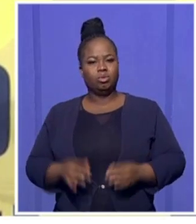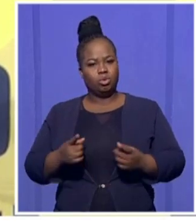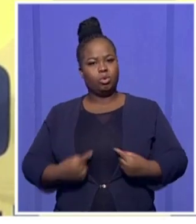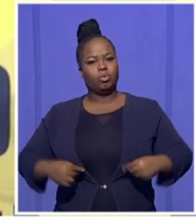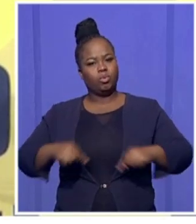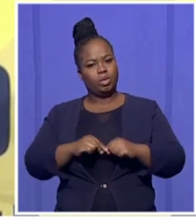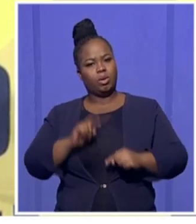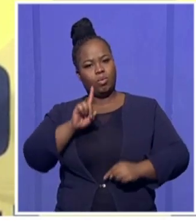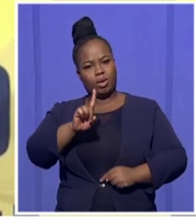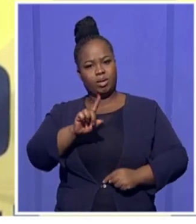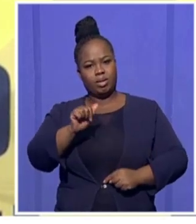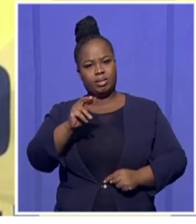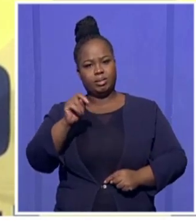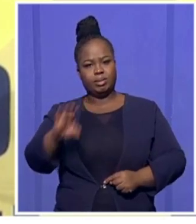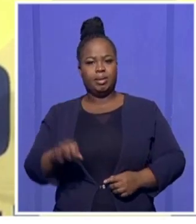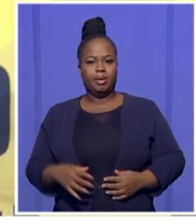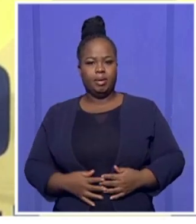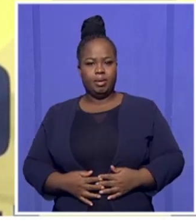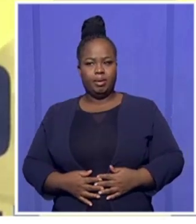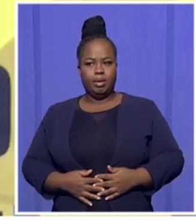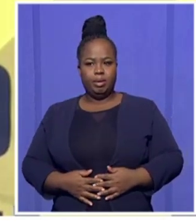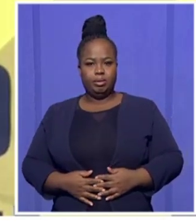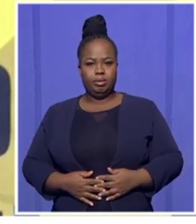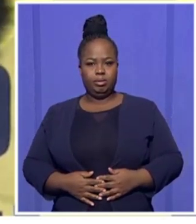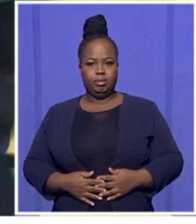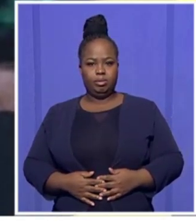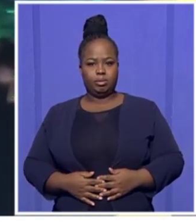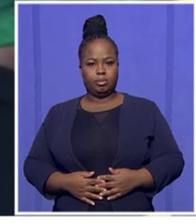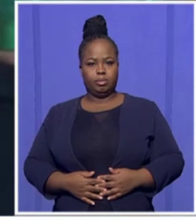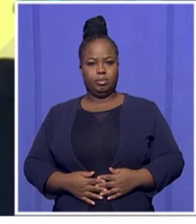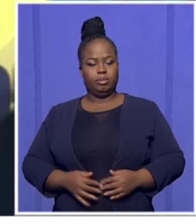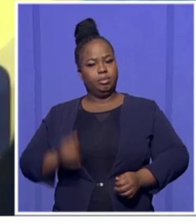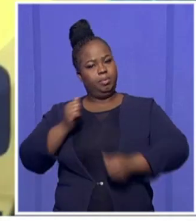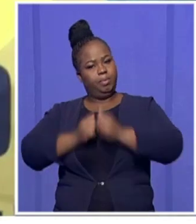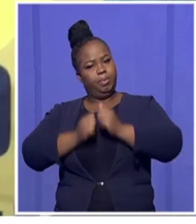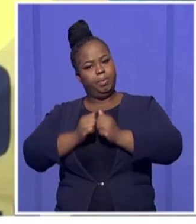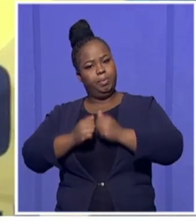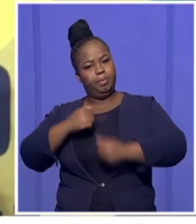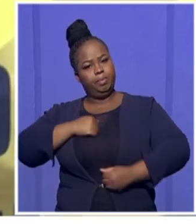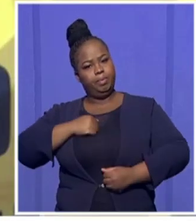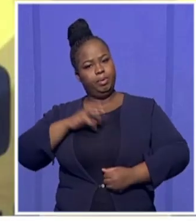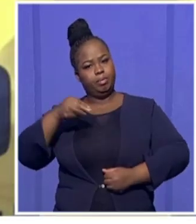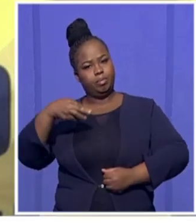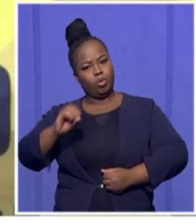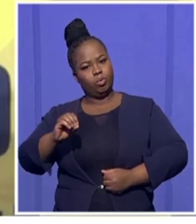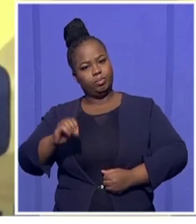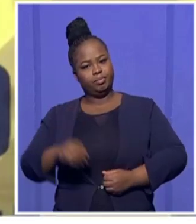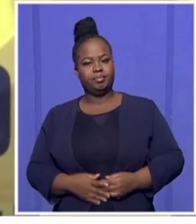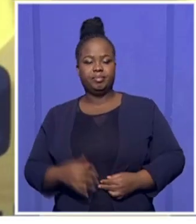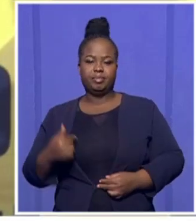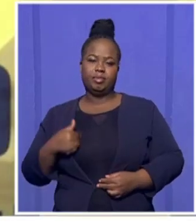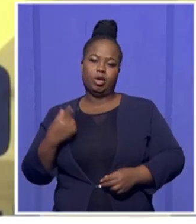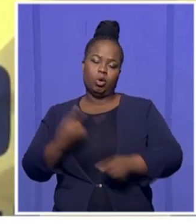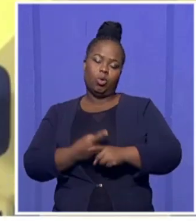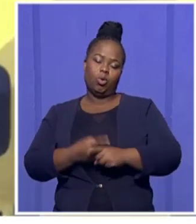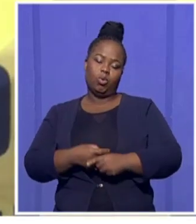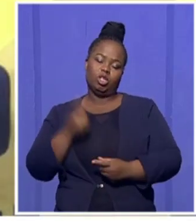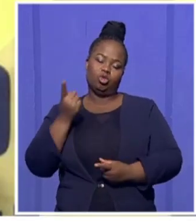one ANC. My brother Mphoza, as I always fondly called